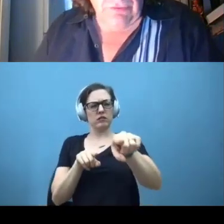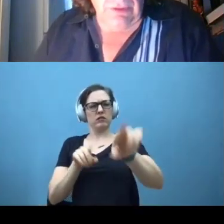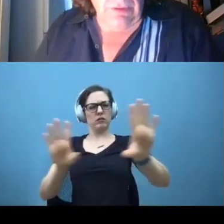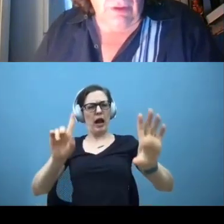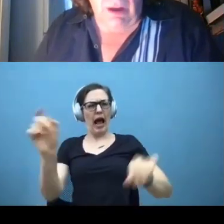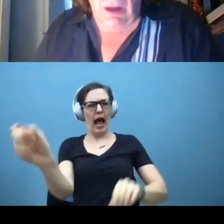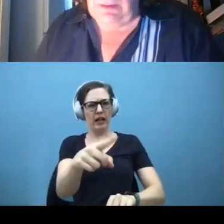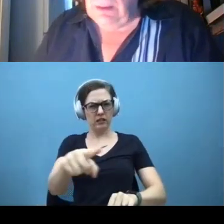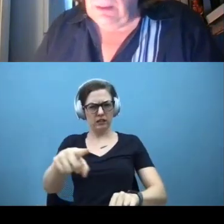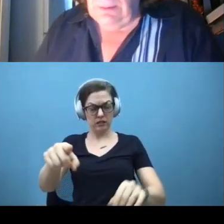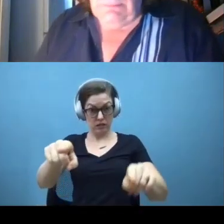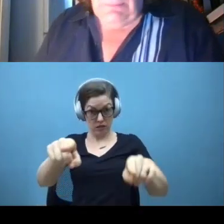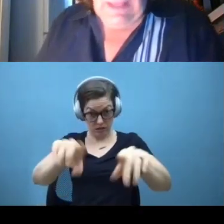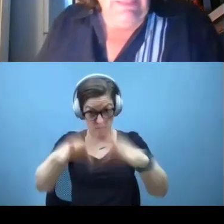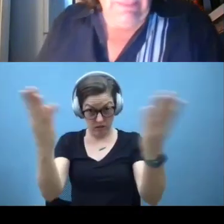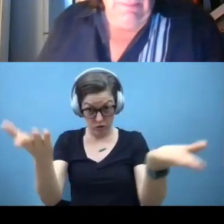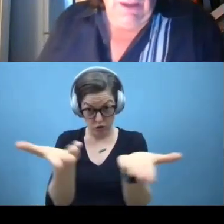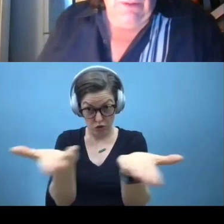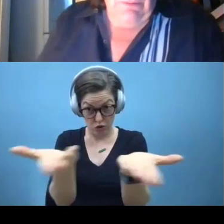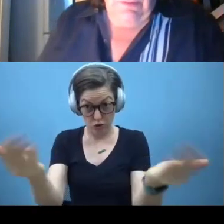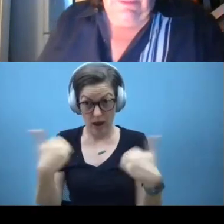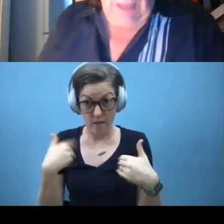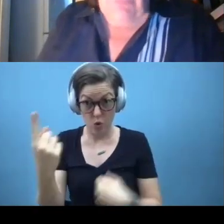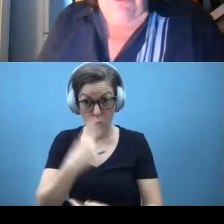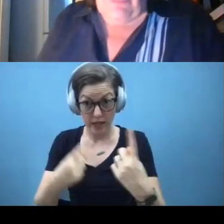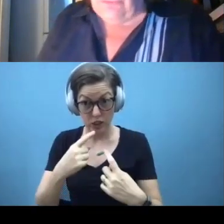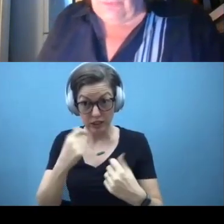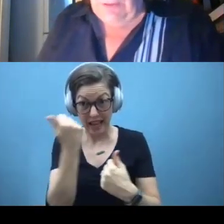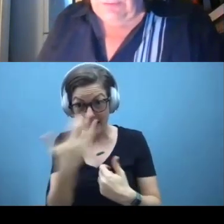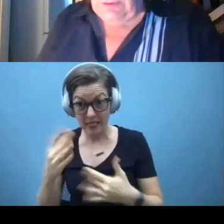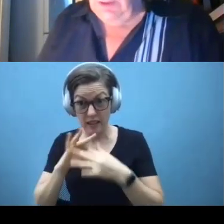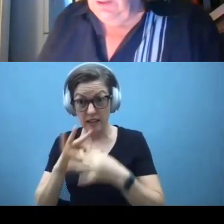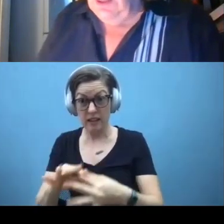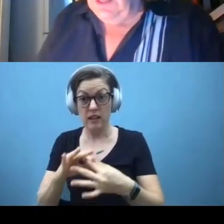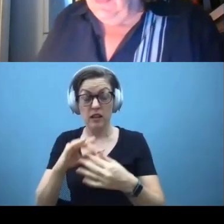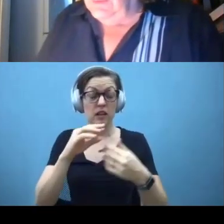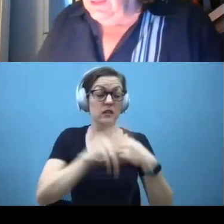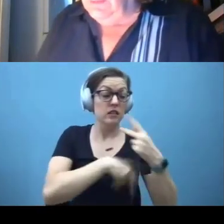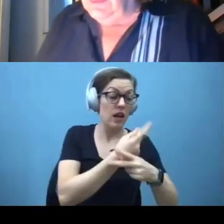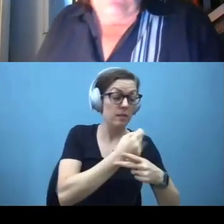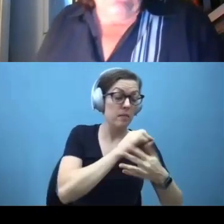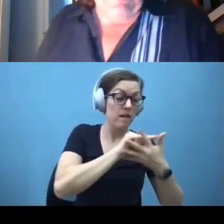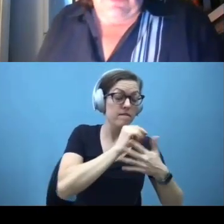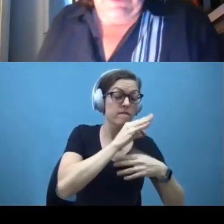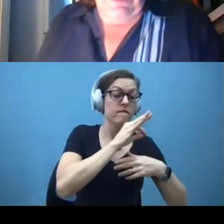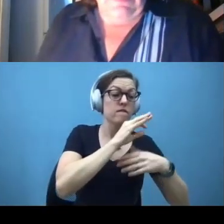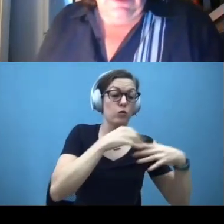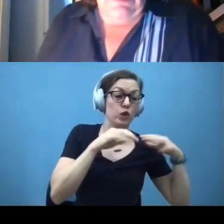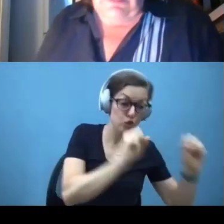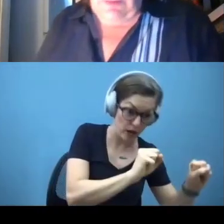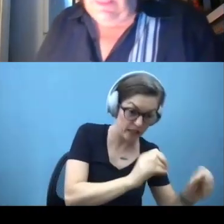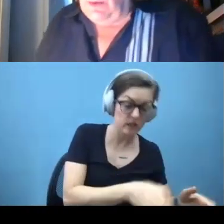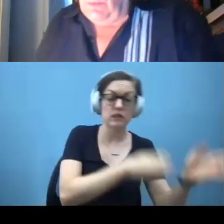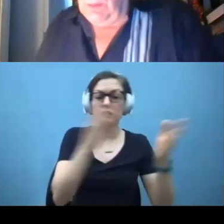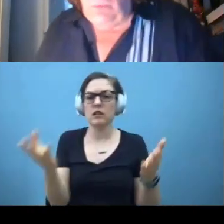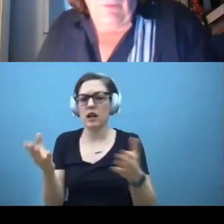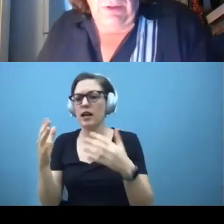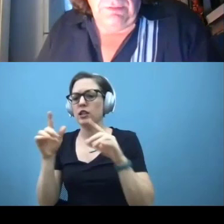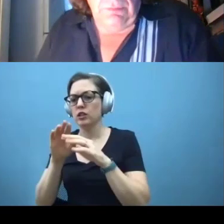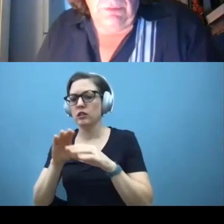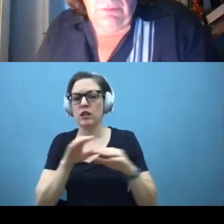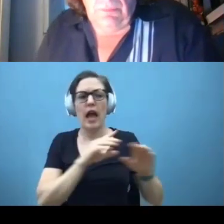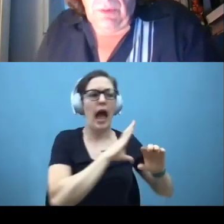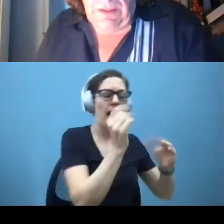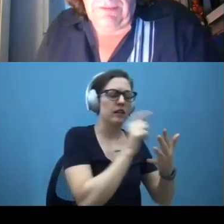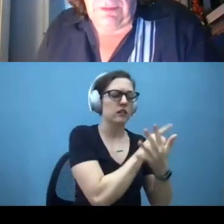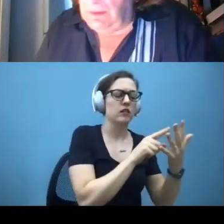any questions on anything about the types of restraints and the difference between them. And then I want to move on